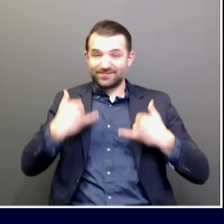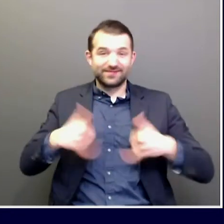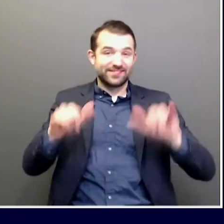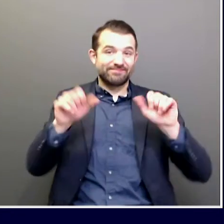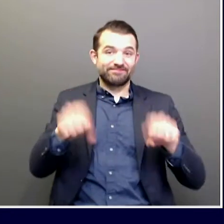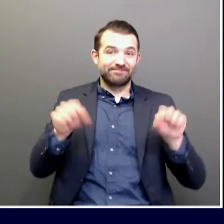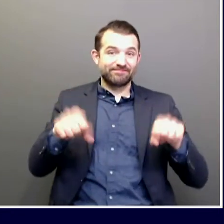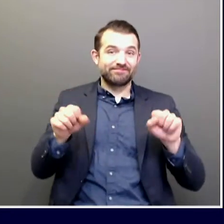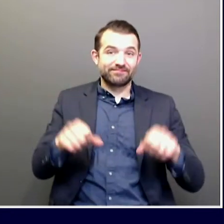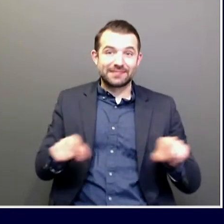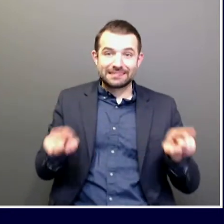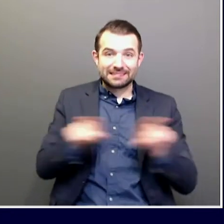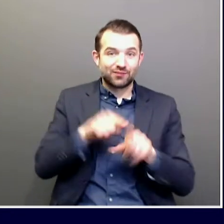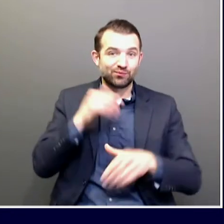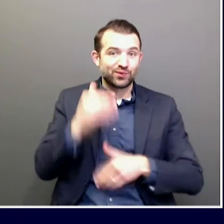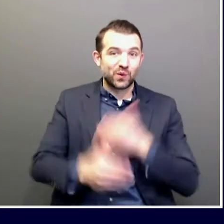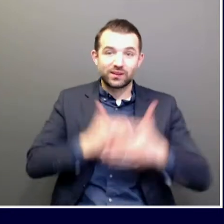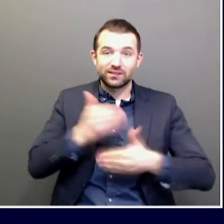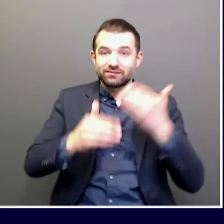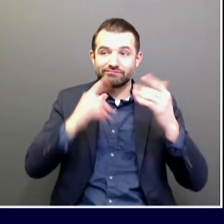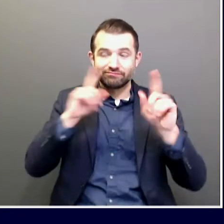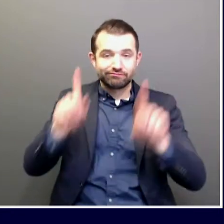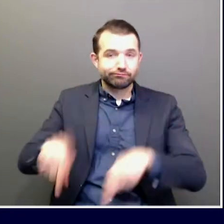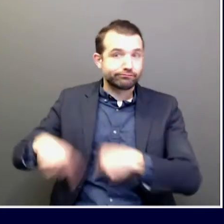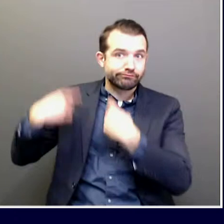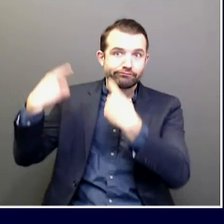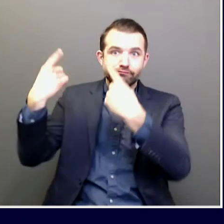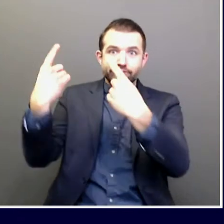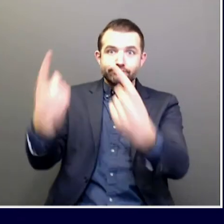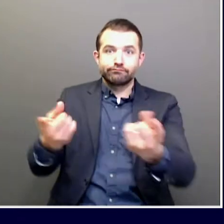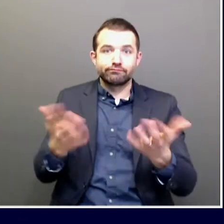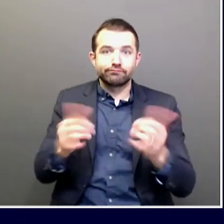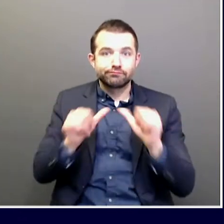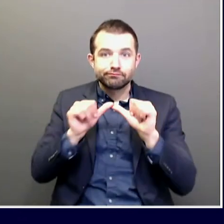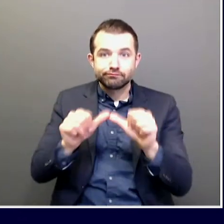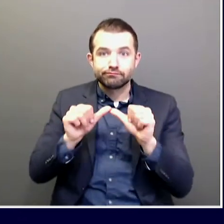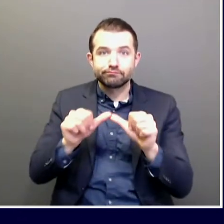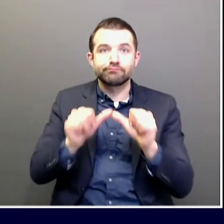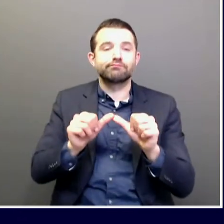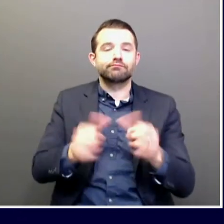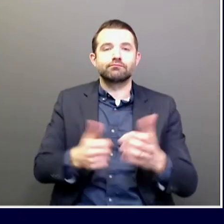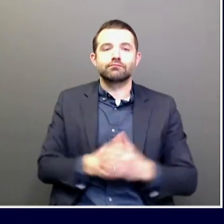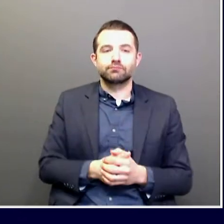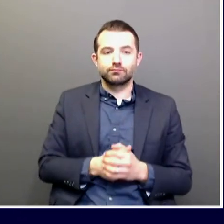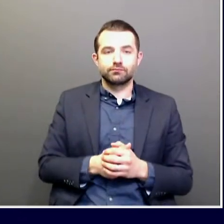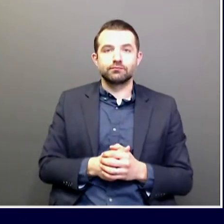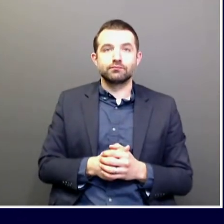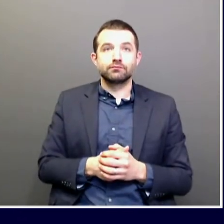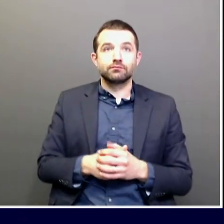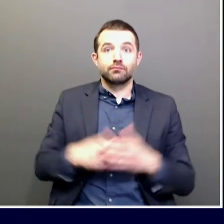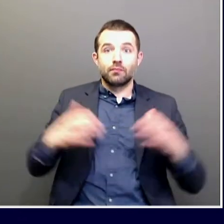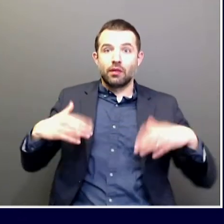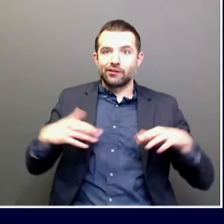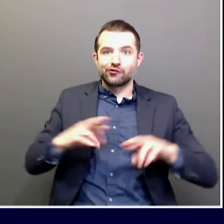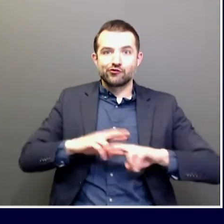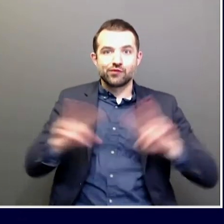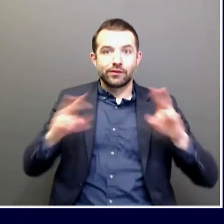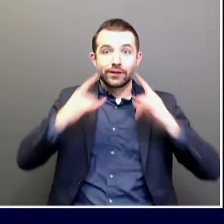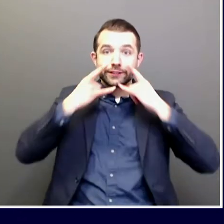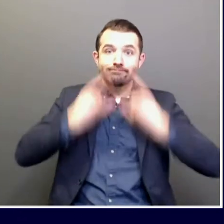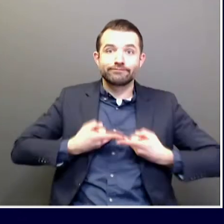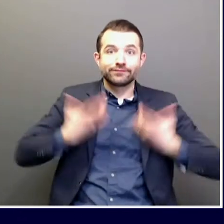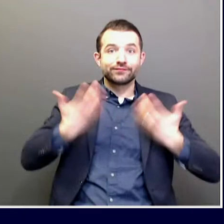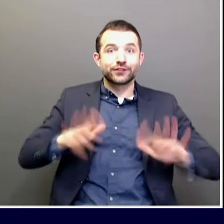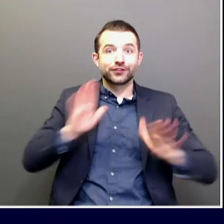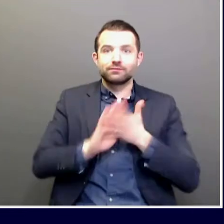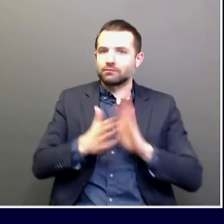it relates to schools, that's not the case. What we're actually seeing is the opposite, which is other states moving in the direction that